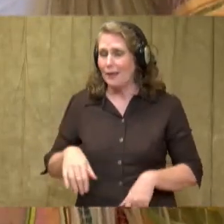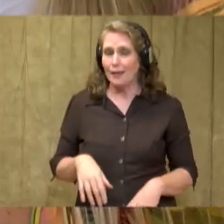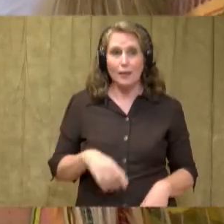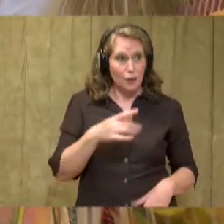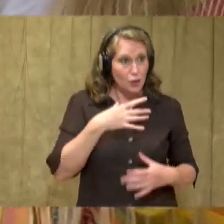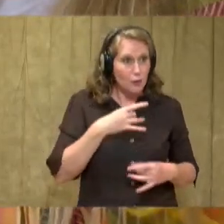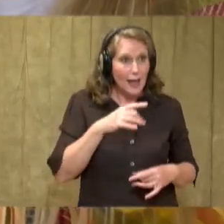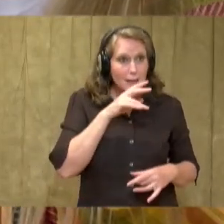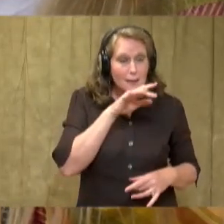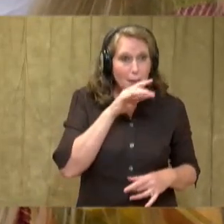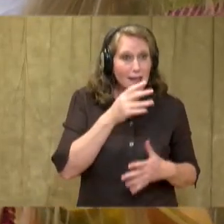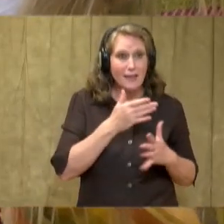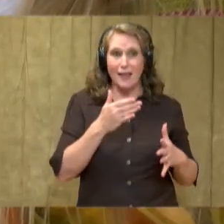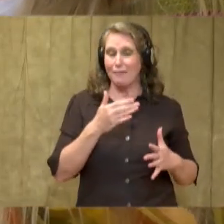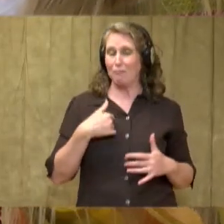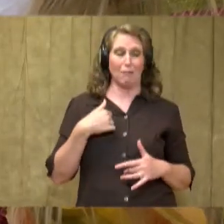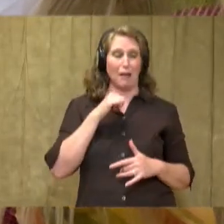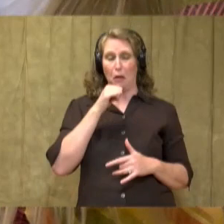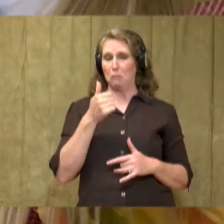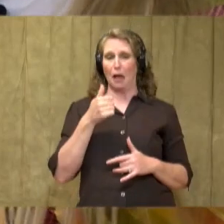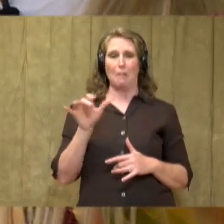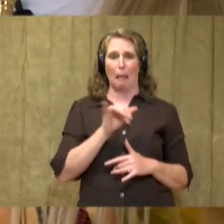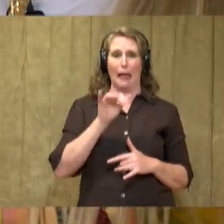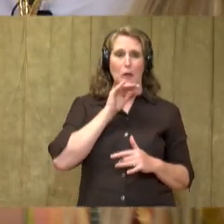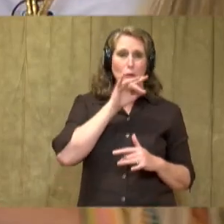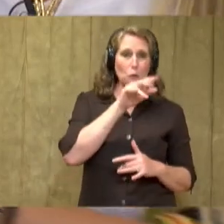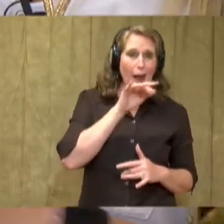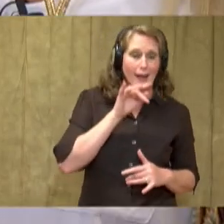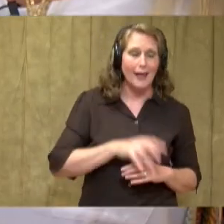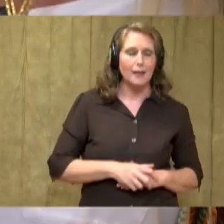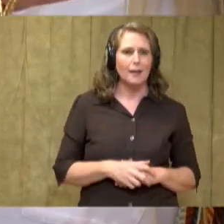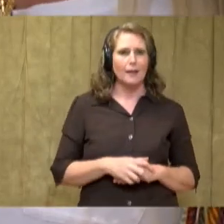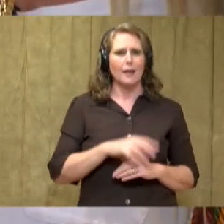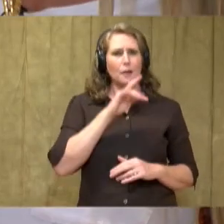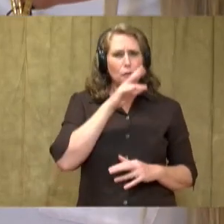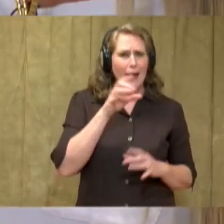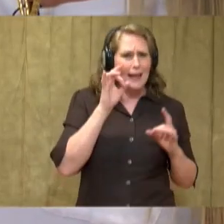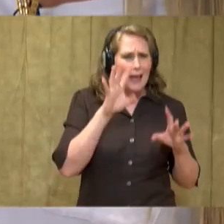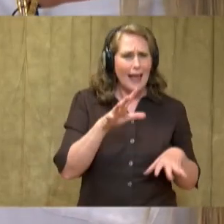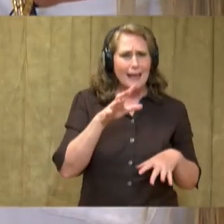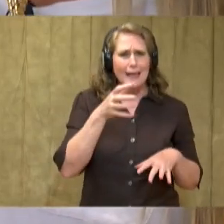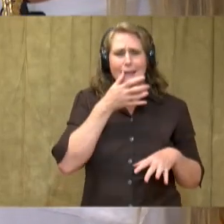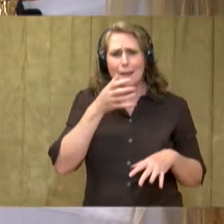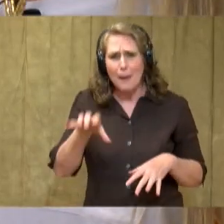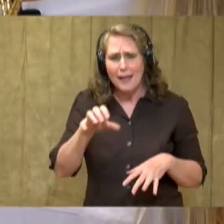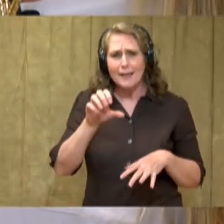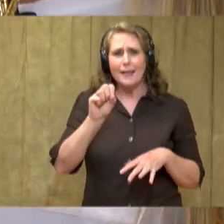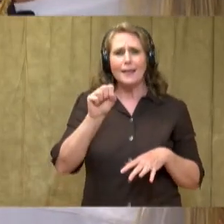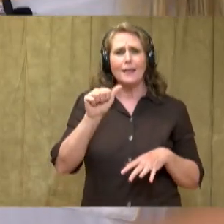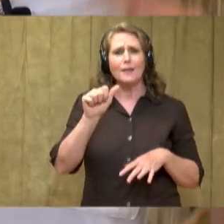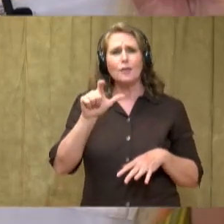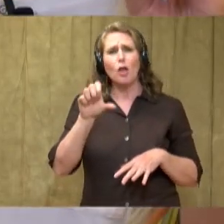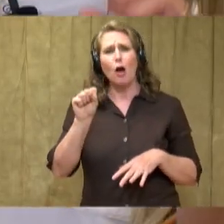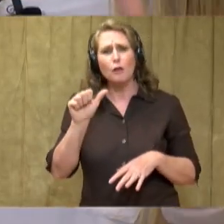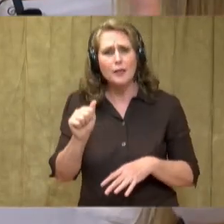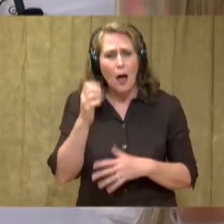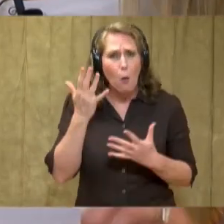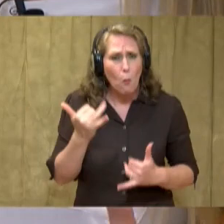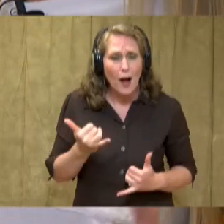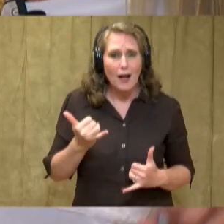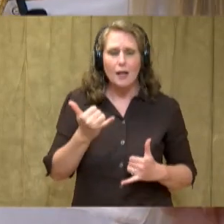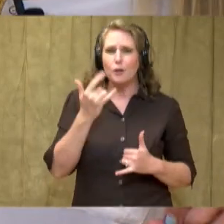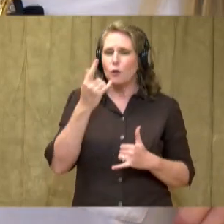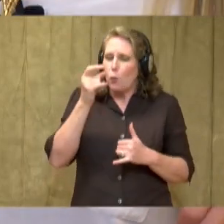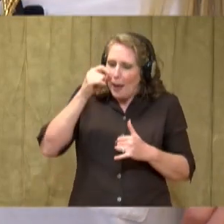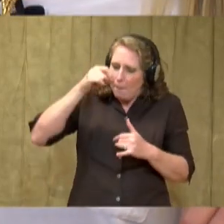don't. I'm kind of like a dragon, I guess. Why do dragons hate spicy salsa? Well, just one